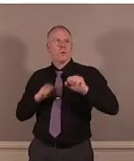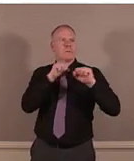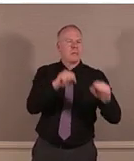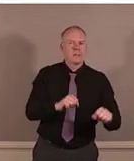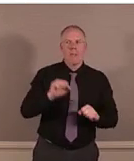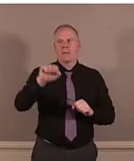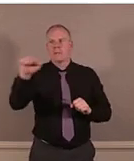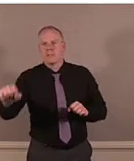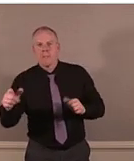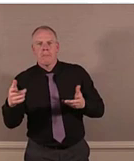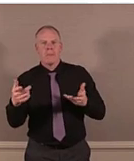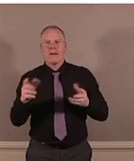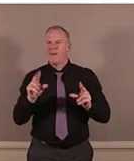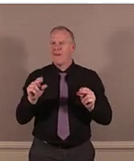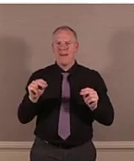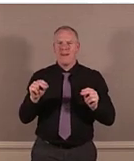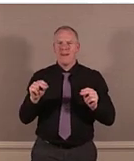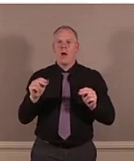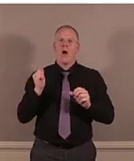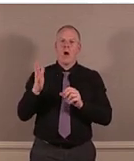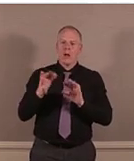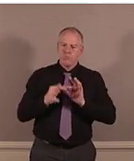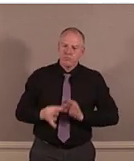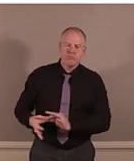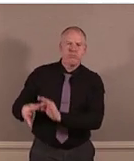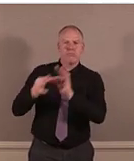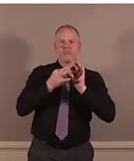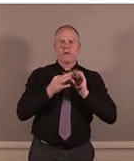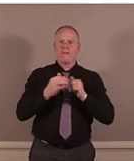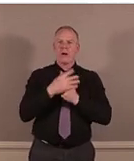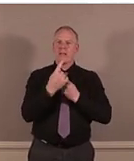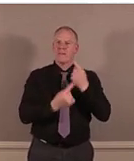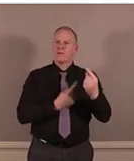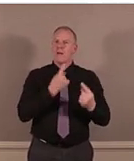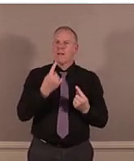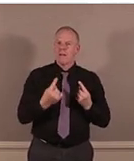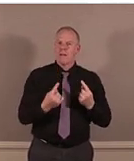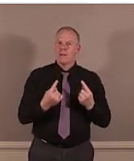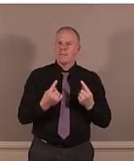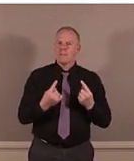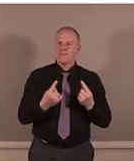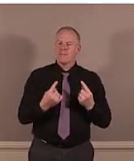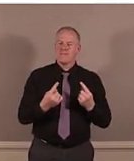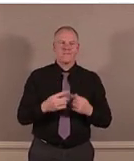or the other system, that it's built around, I suppose, the individuals.